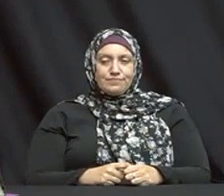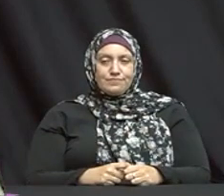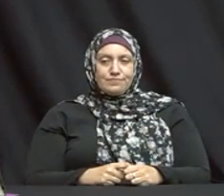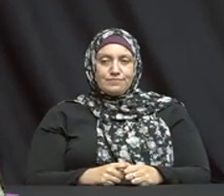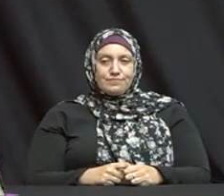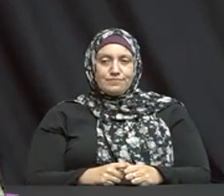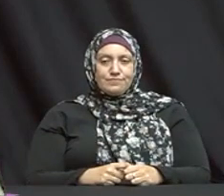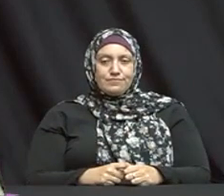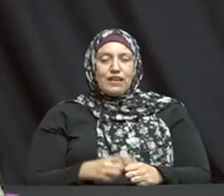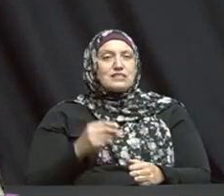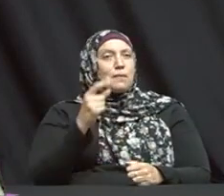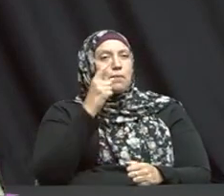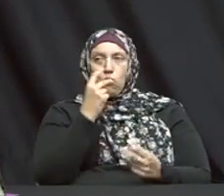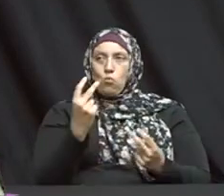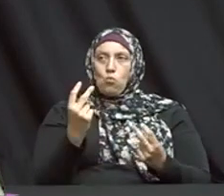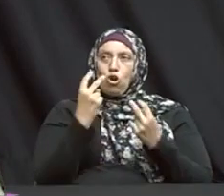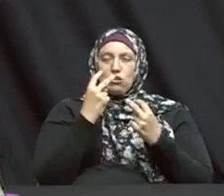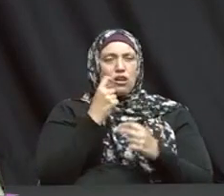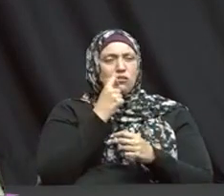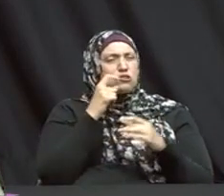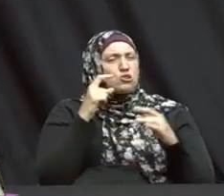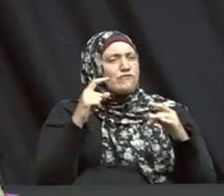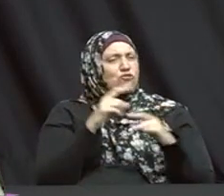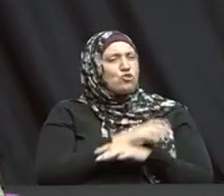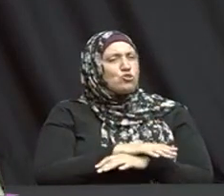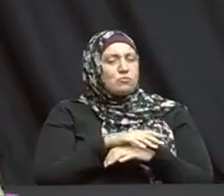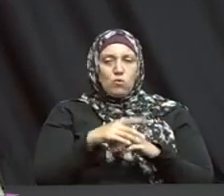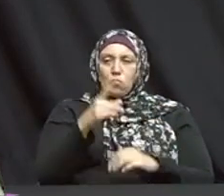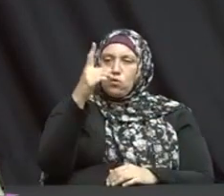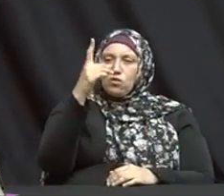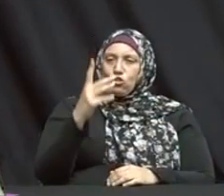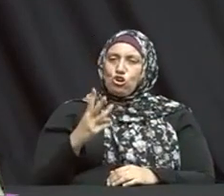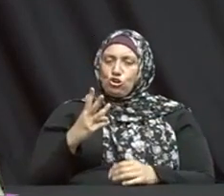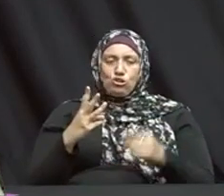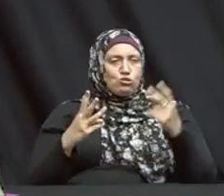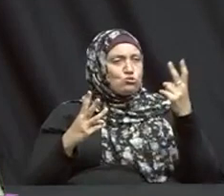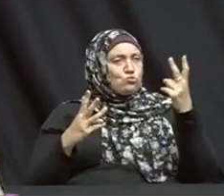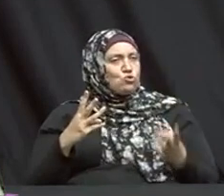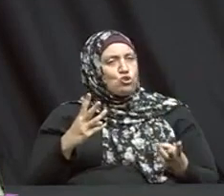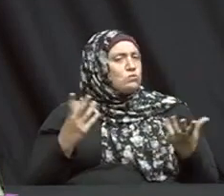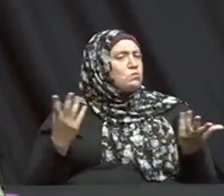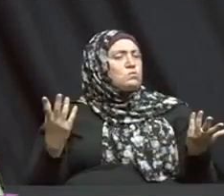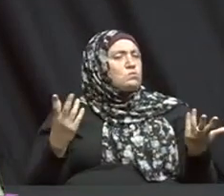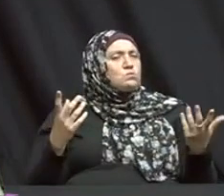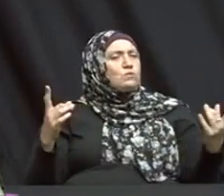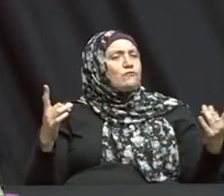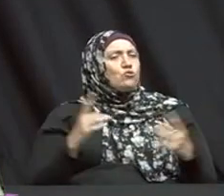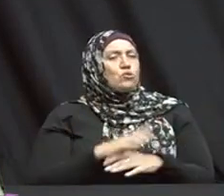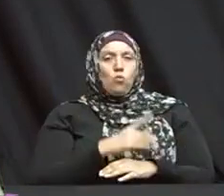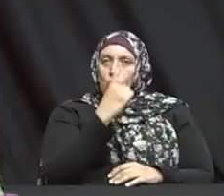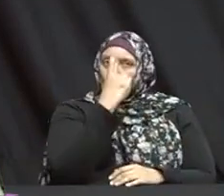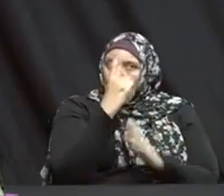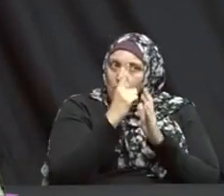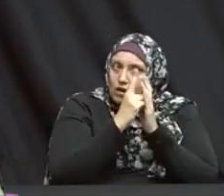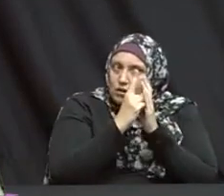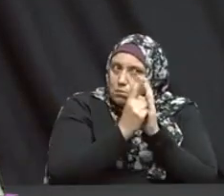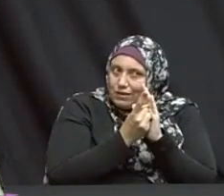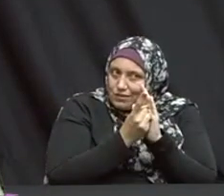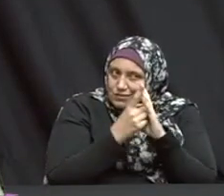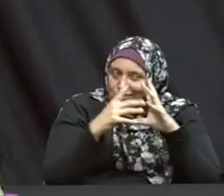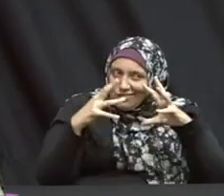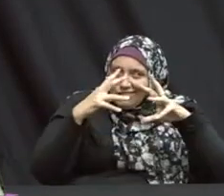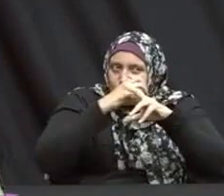a little bit confused about the one-third versus the two-thirds. If you can give us a one-minute brief on why there is that